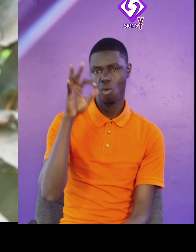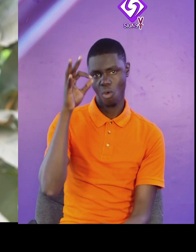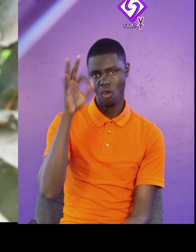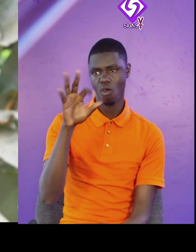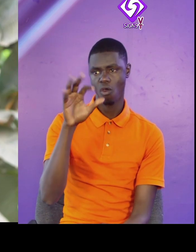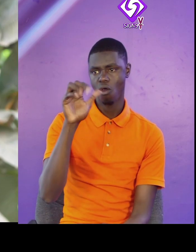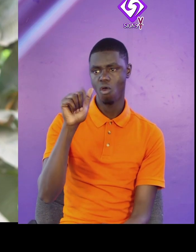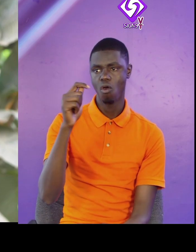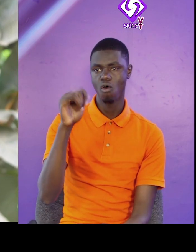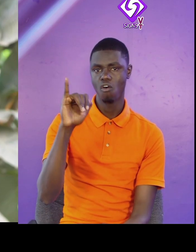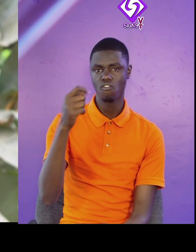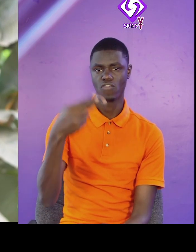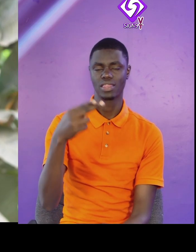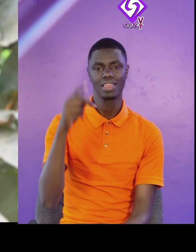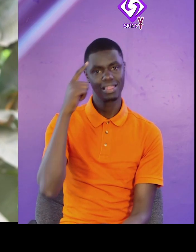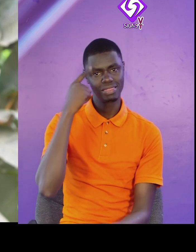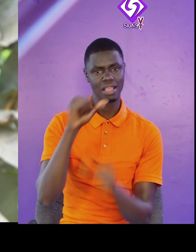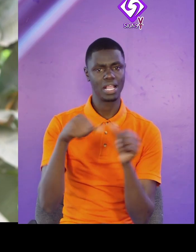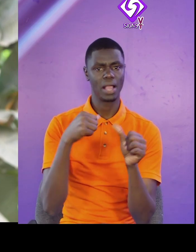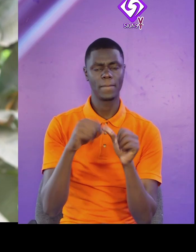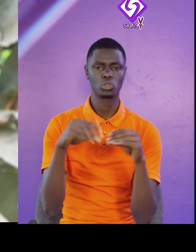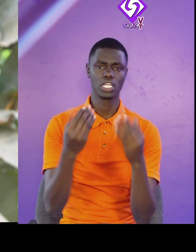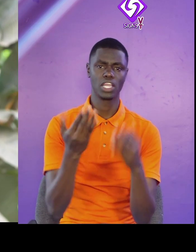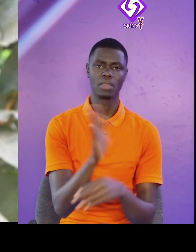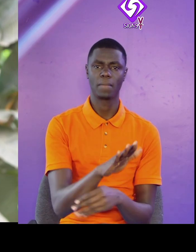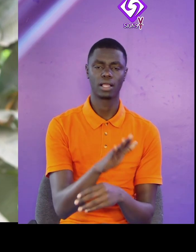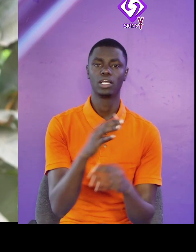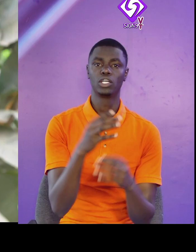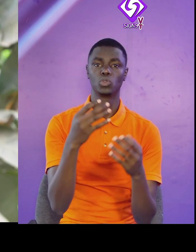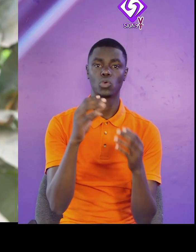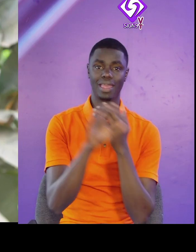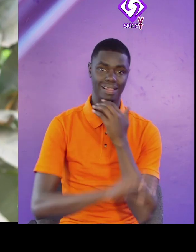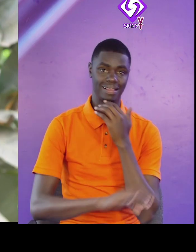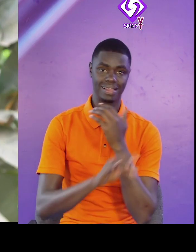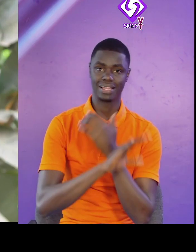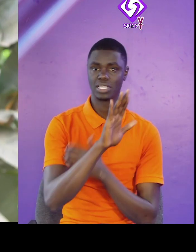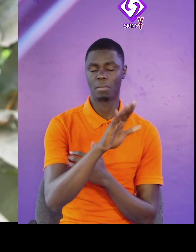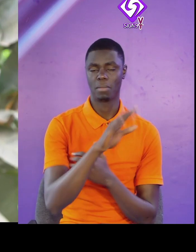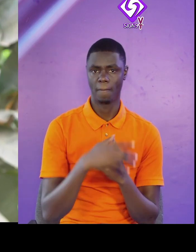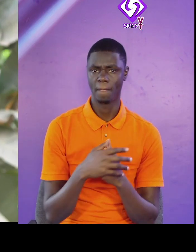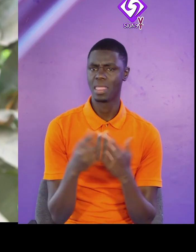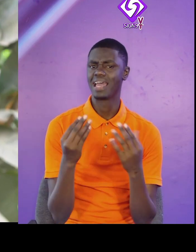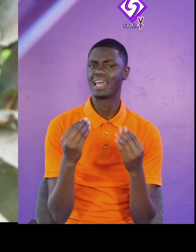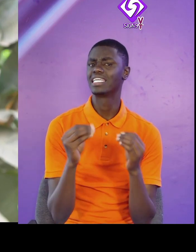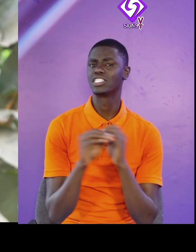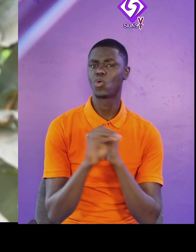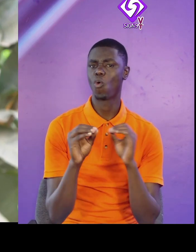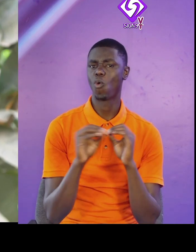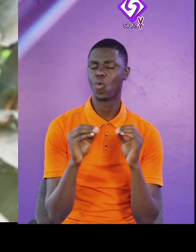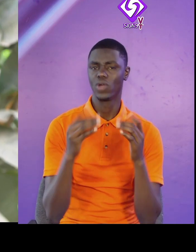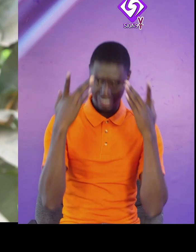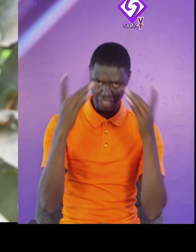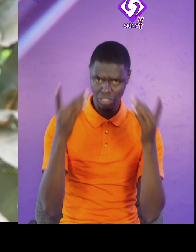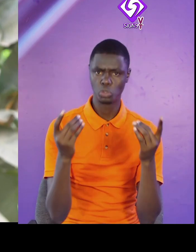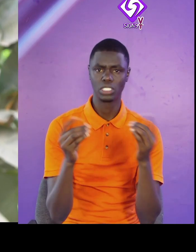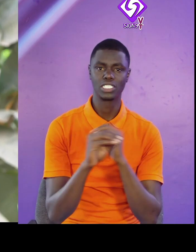about giving back to her country of origin. And it was an easy decision to make when she invited